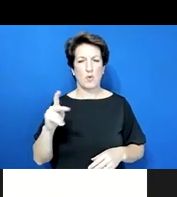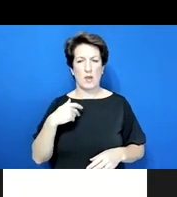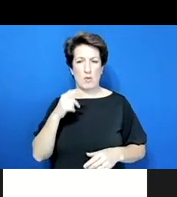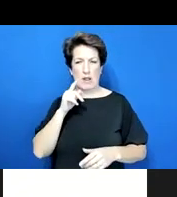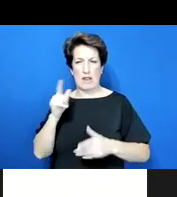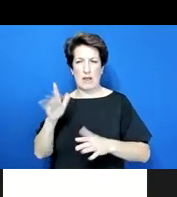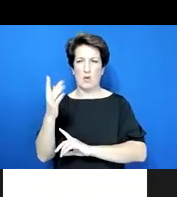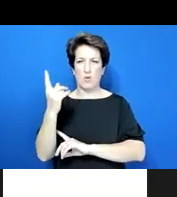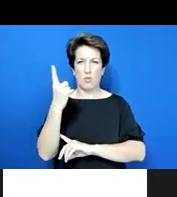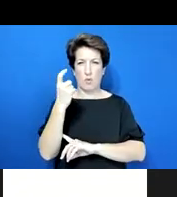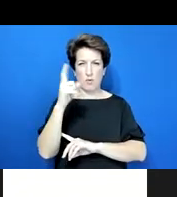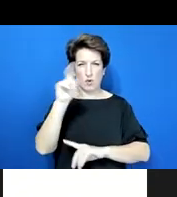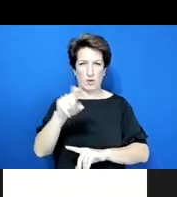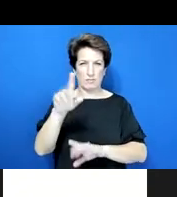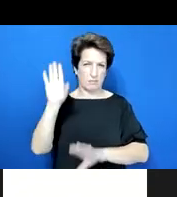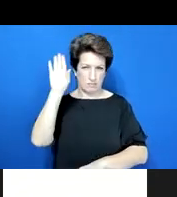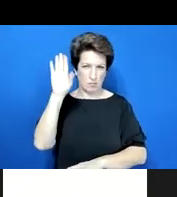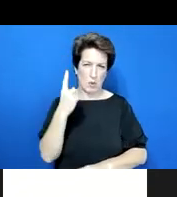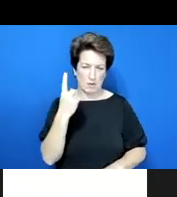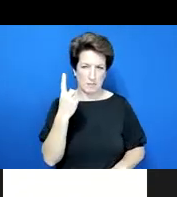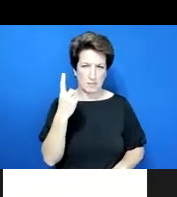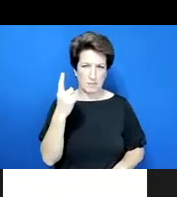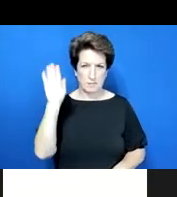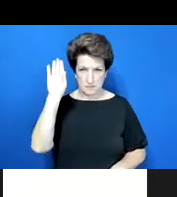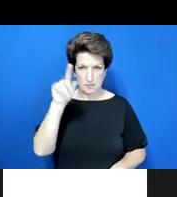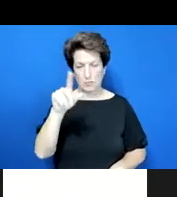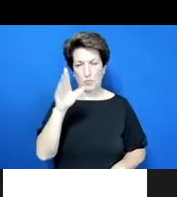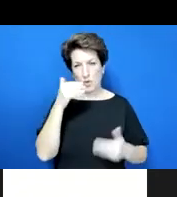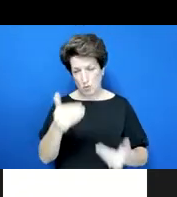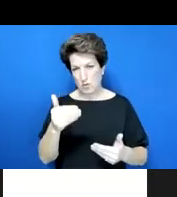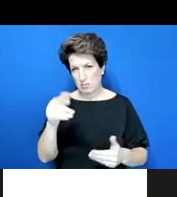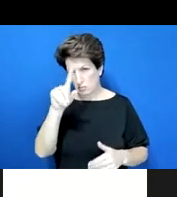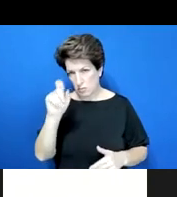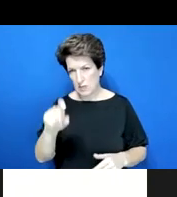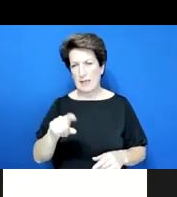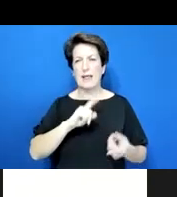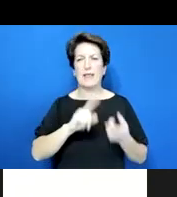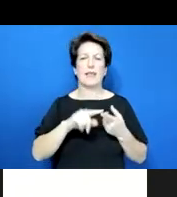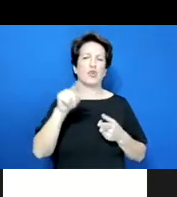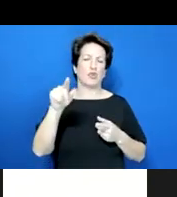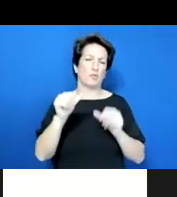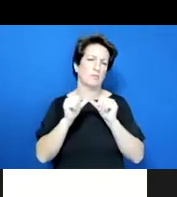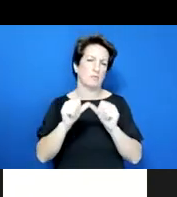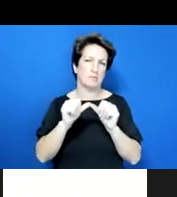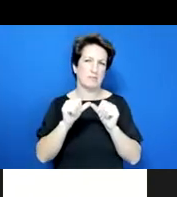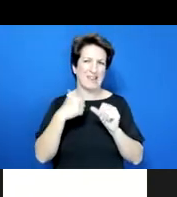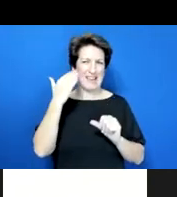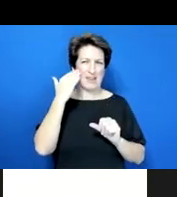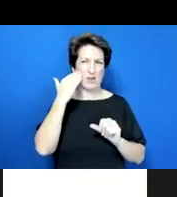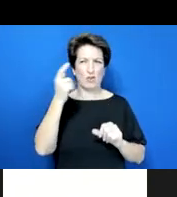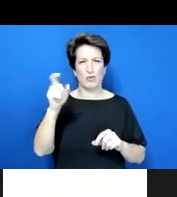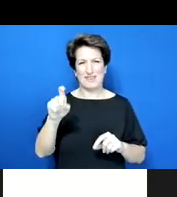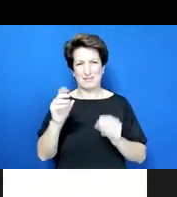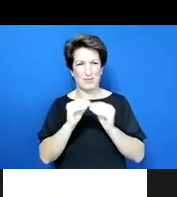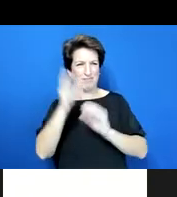who has their hand raised. There's just one to ask a question, and then let you move on, because I know that you have a bit more of your presentation